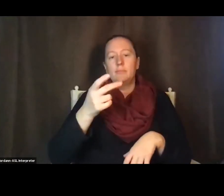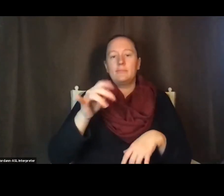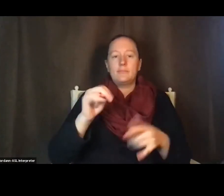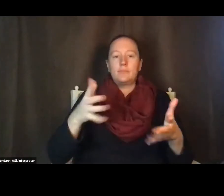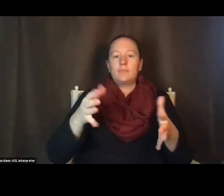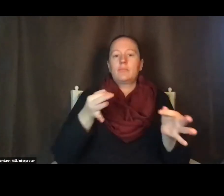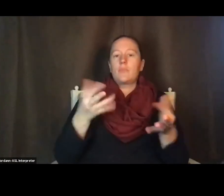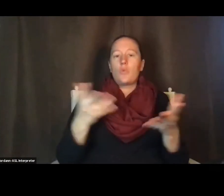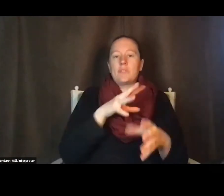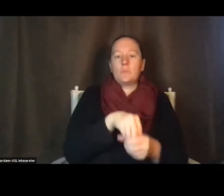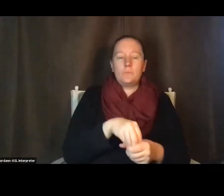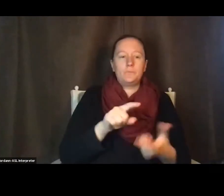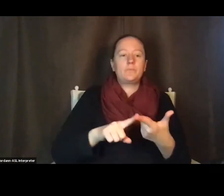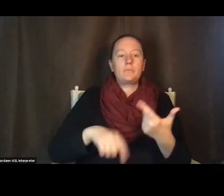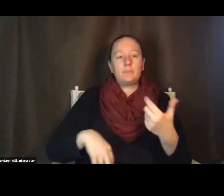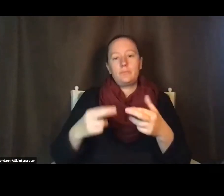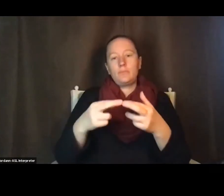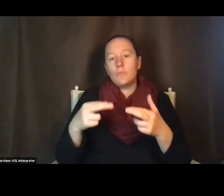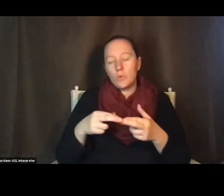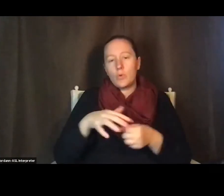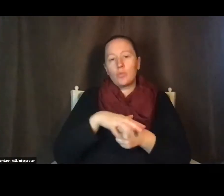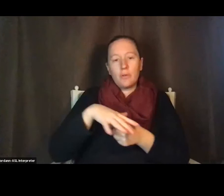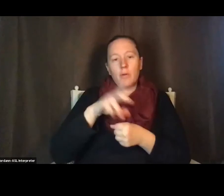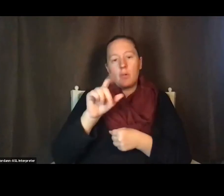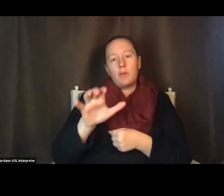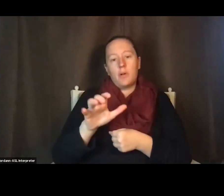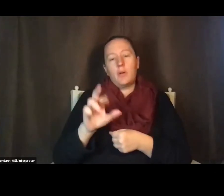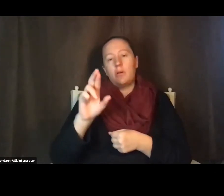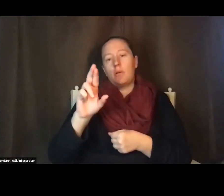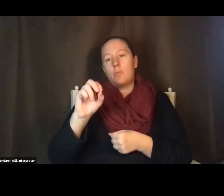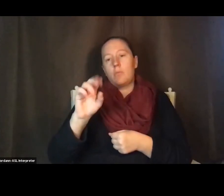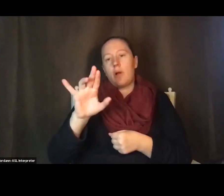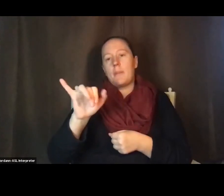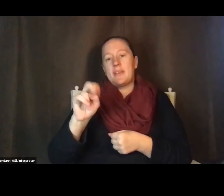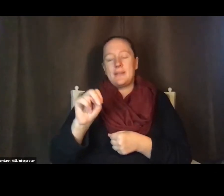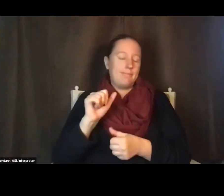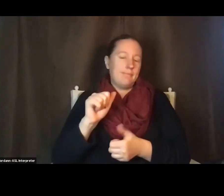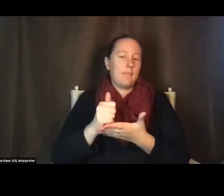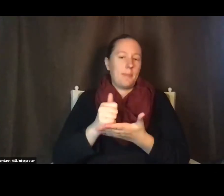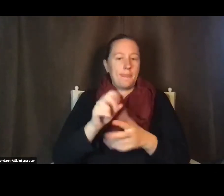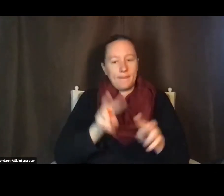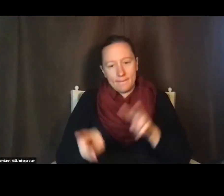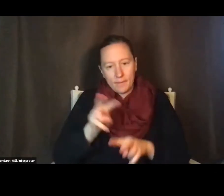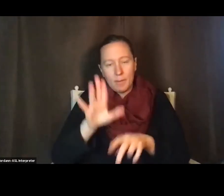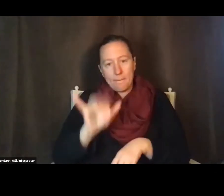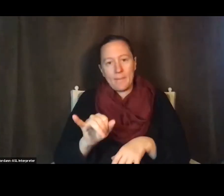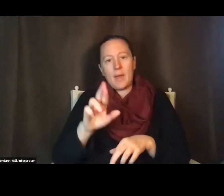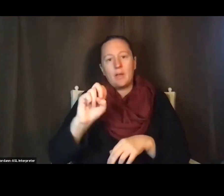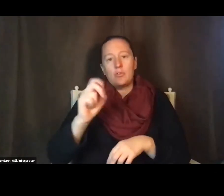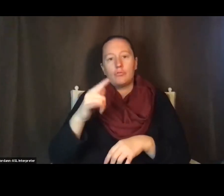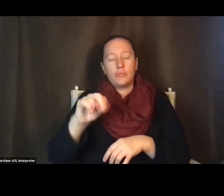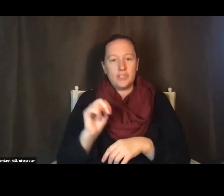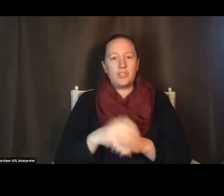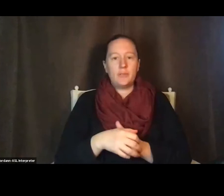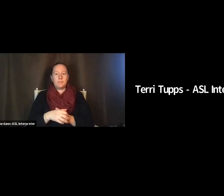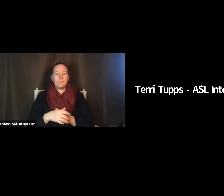the regional documents, which Robin mentioned, that can help you look at things by region. So I will hand